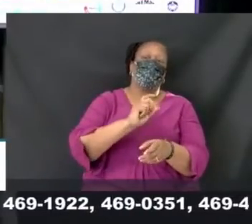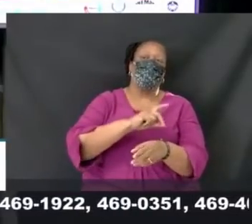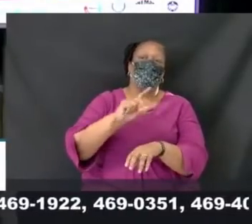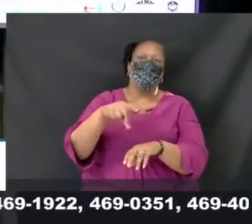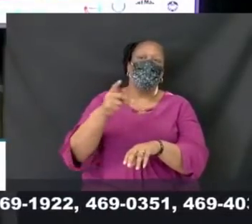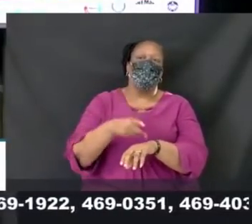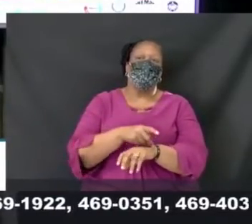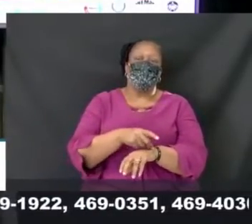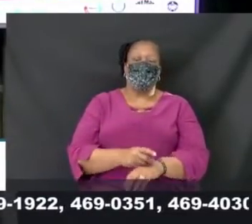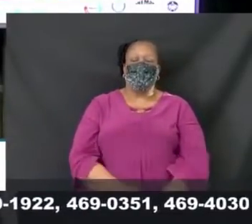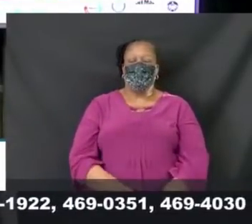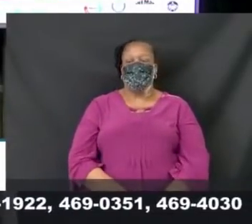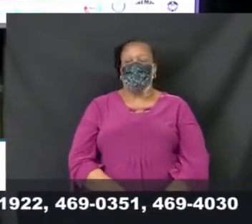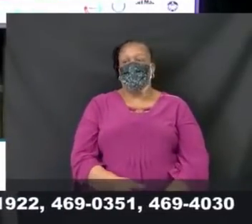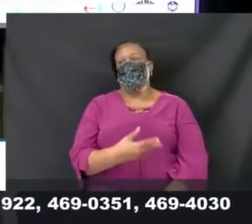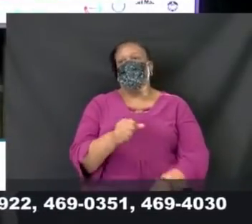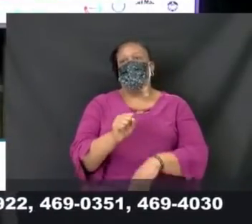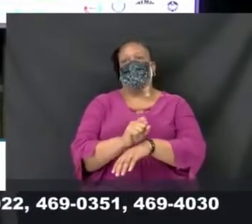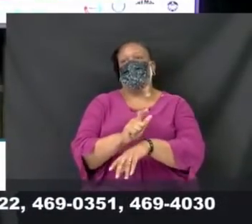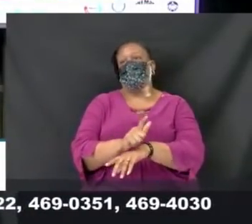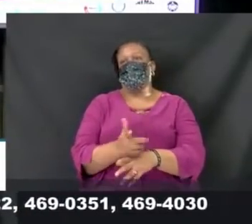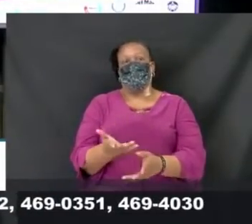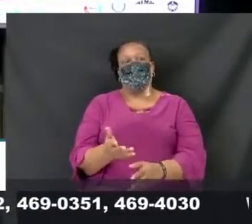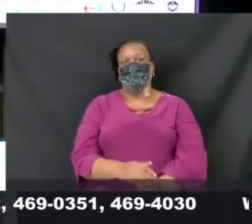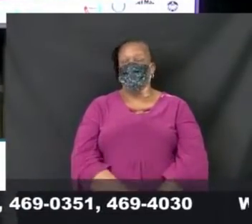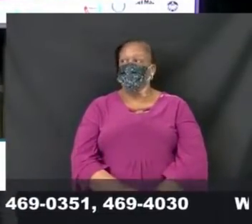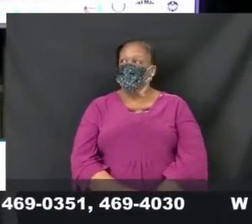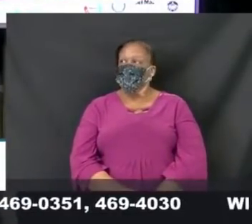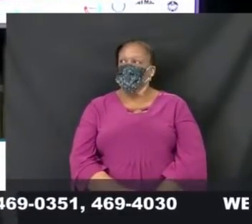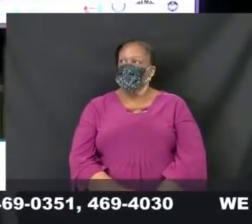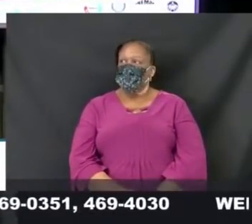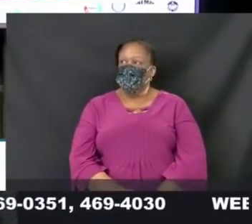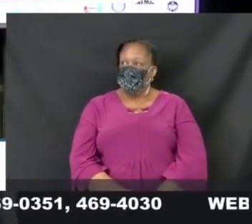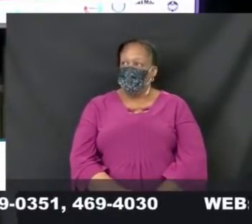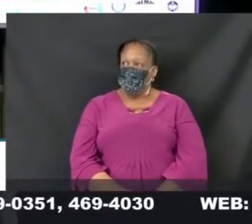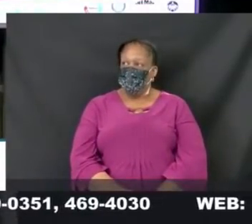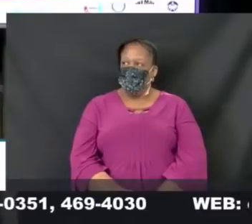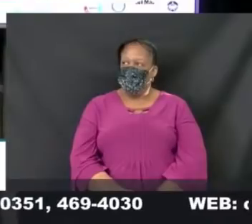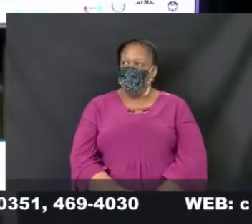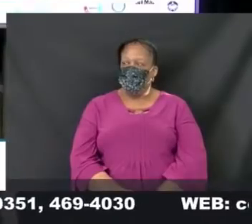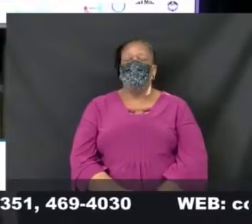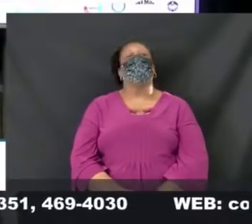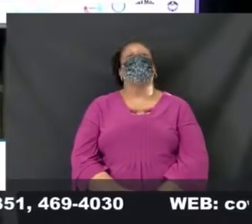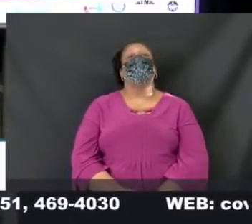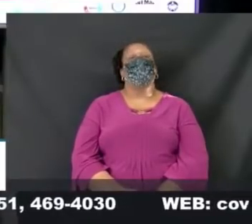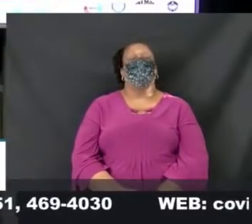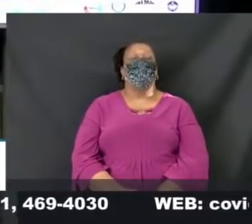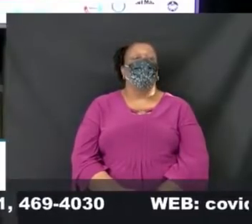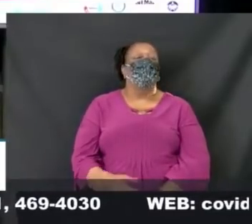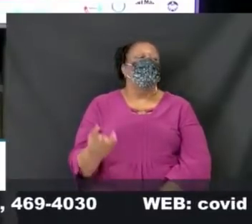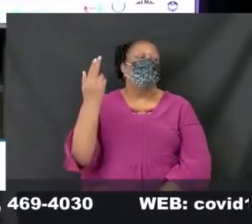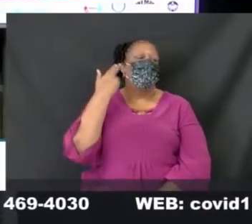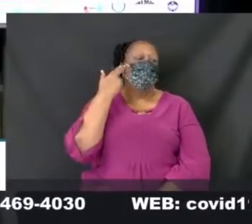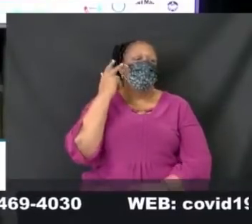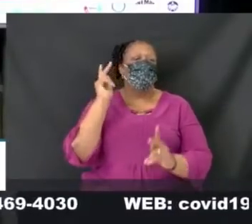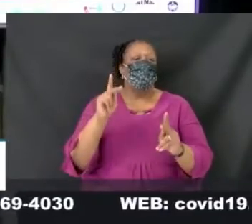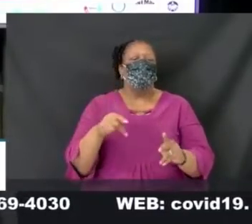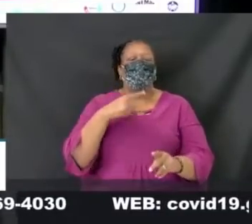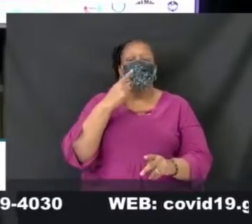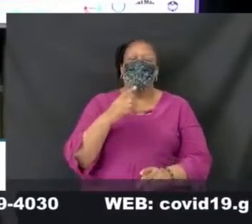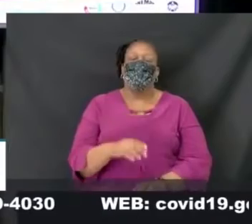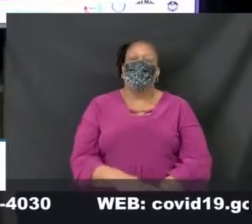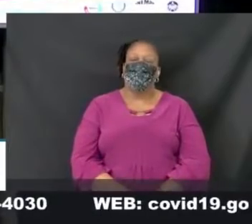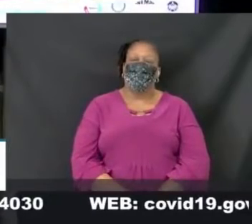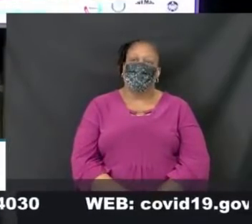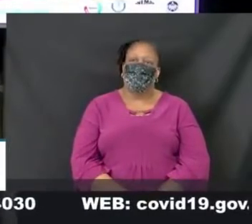Now, we are hearing a lot about persons talking about returning to normalcy. Ladies and gentlemen, there is